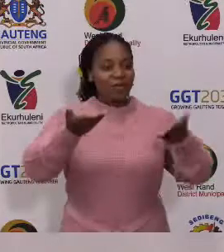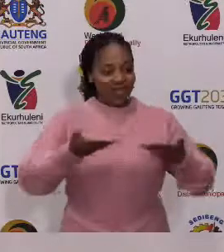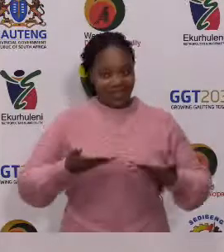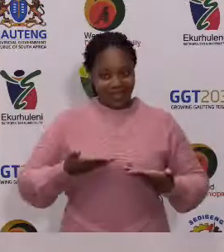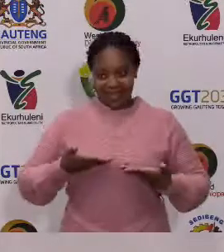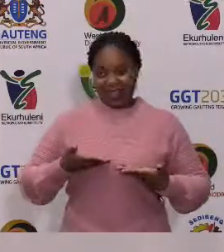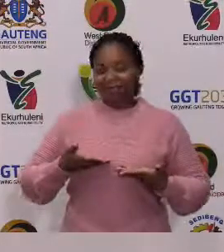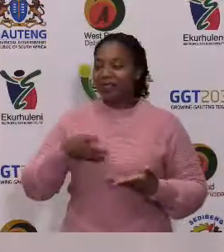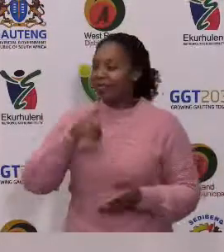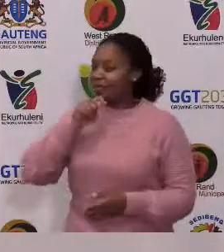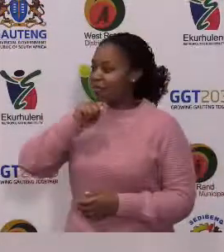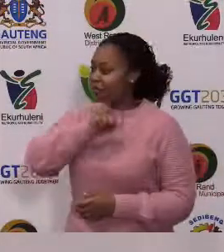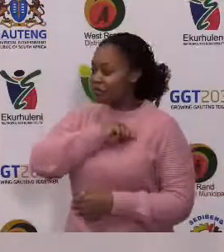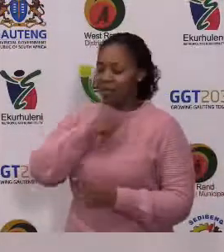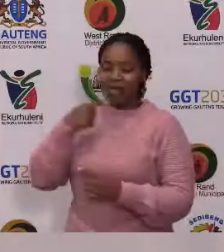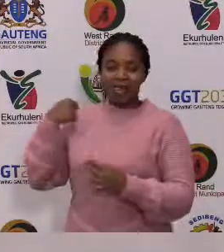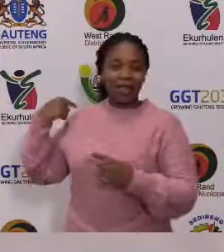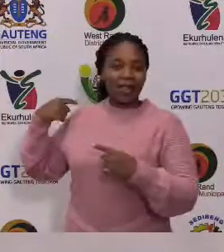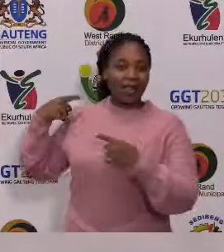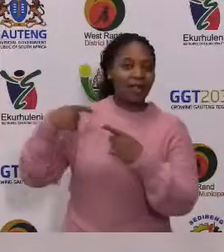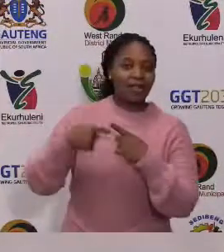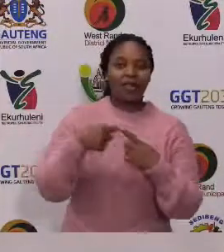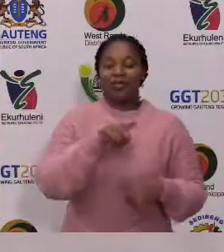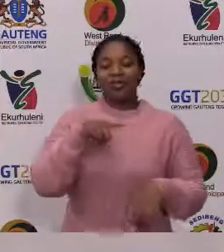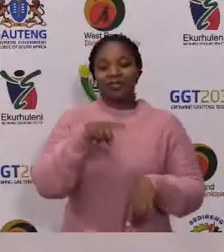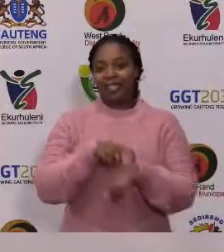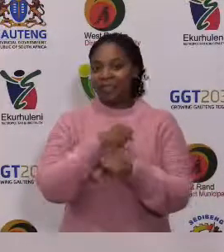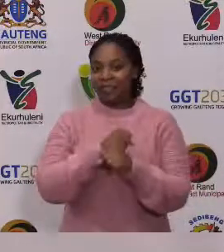one in a while,